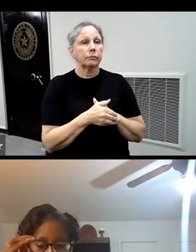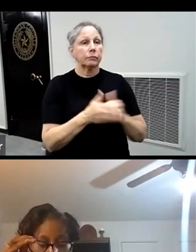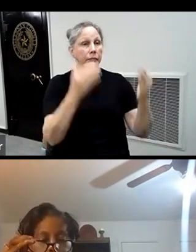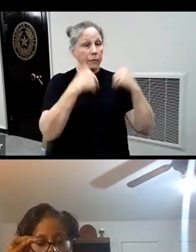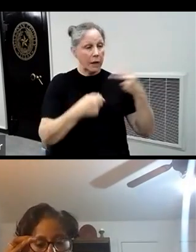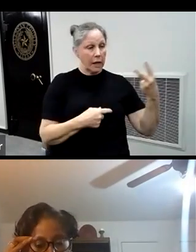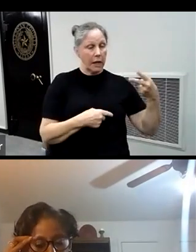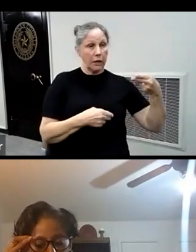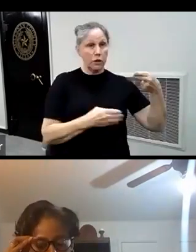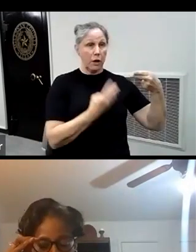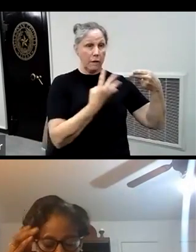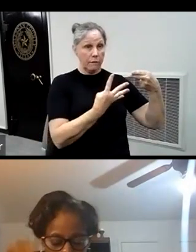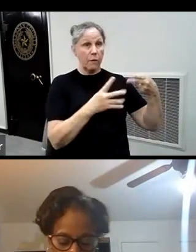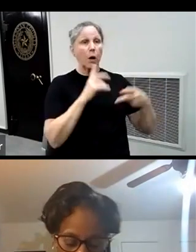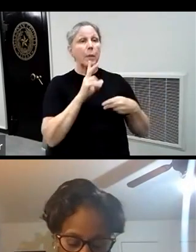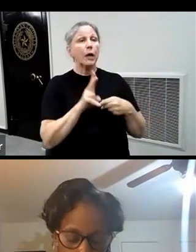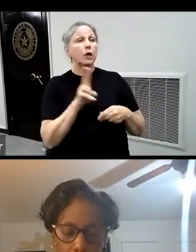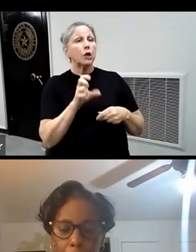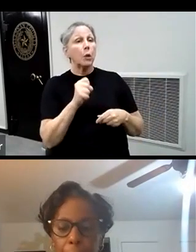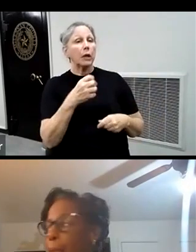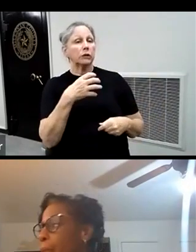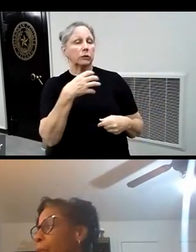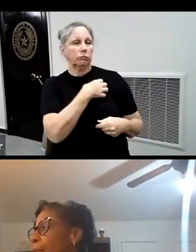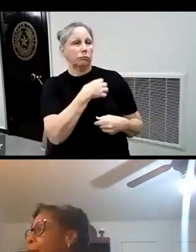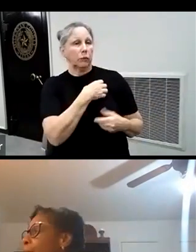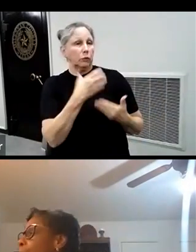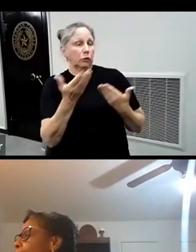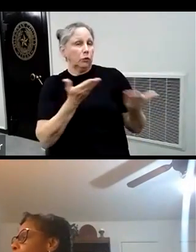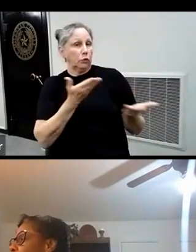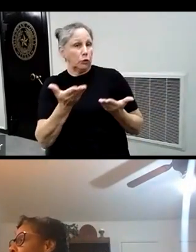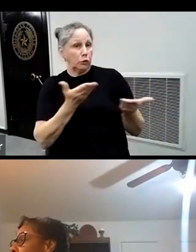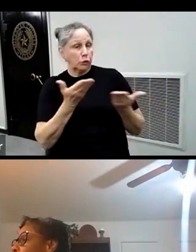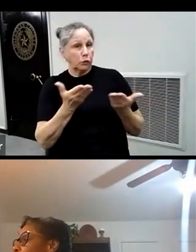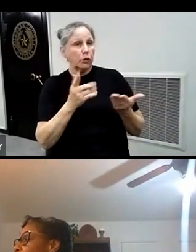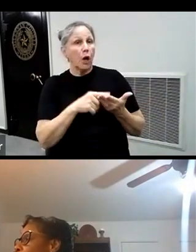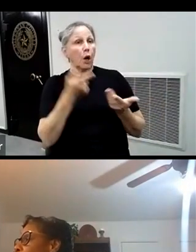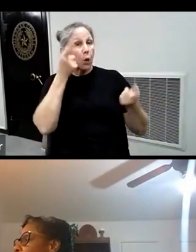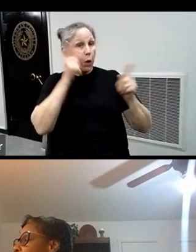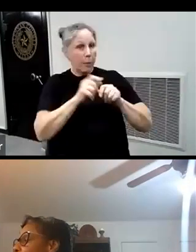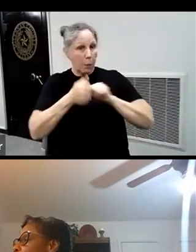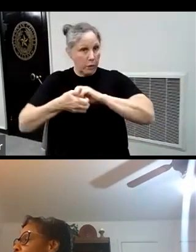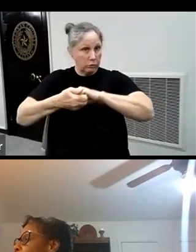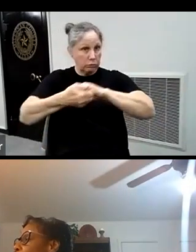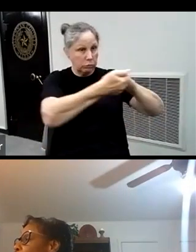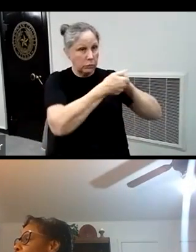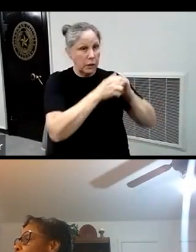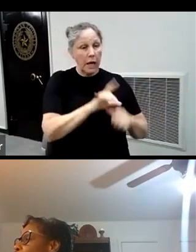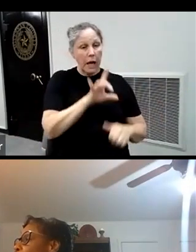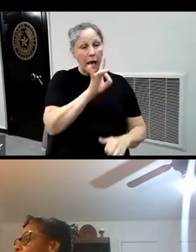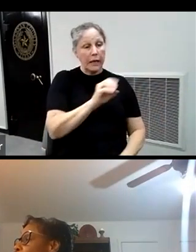Under H4 is regarding the United States Marshal Service intergovernmental agreement